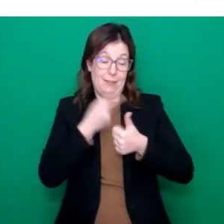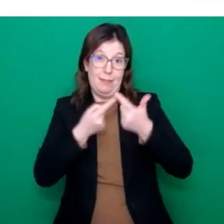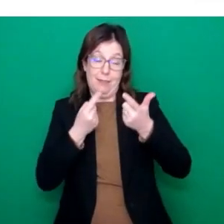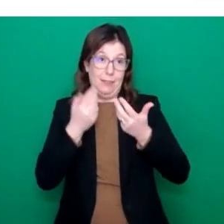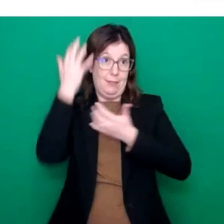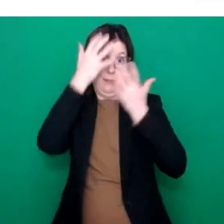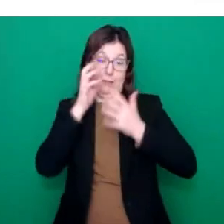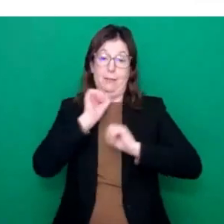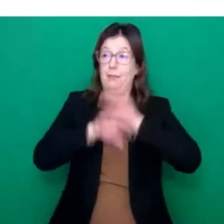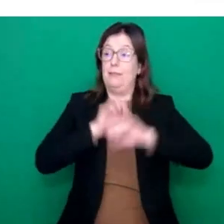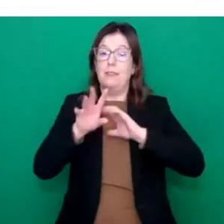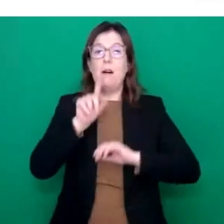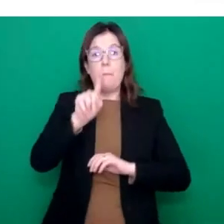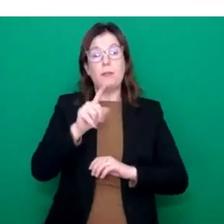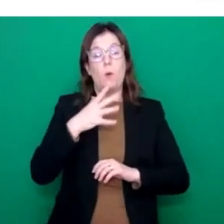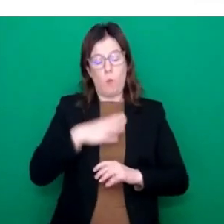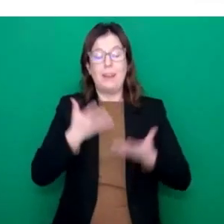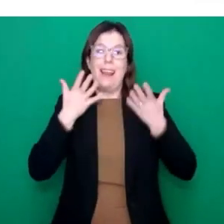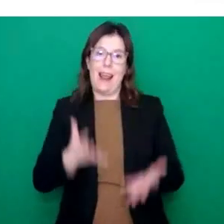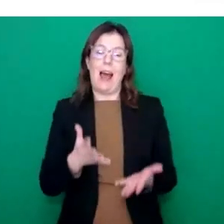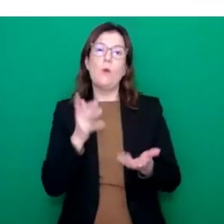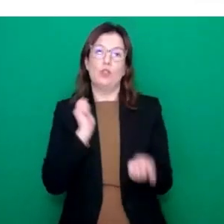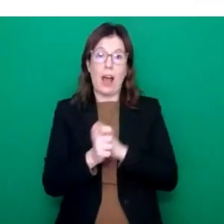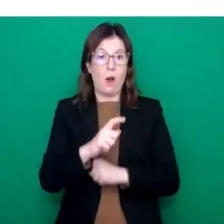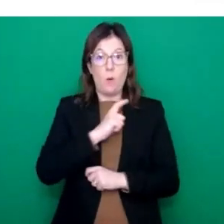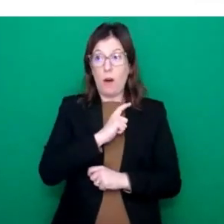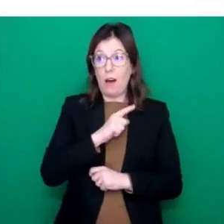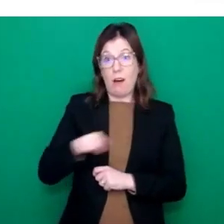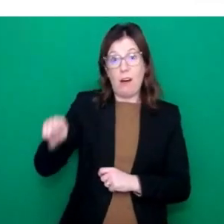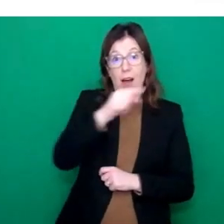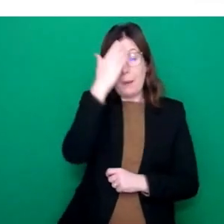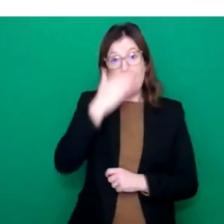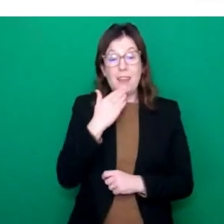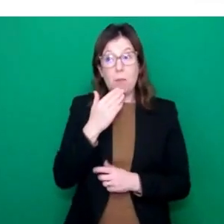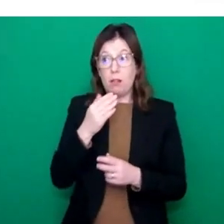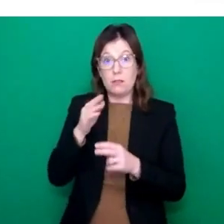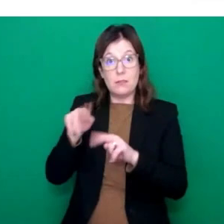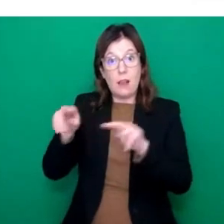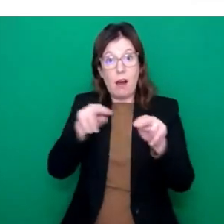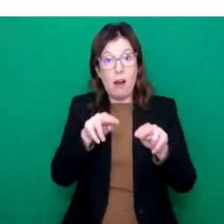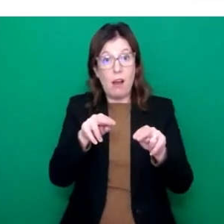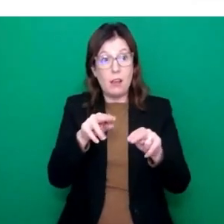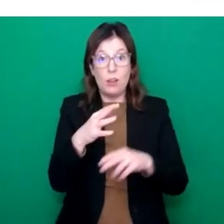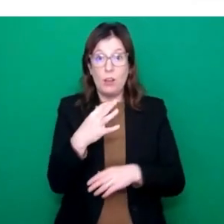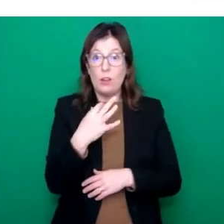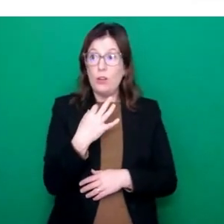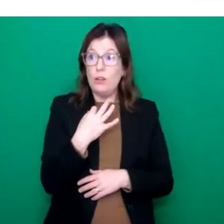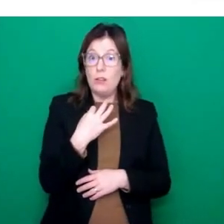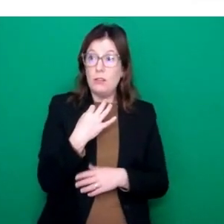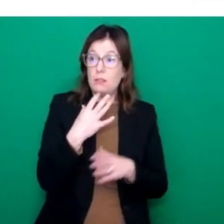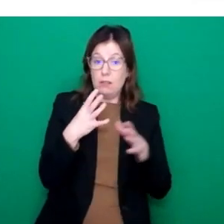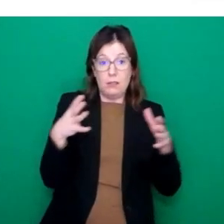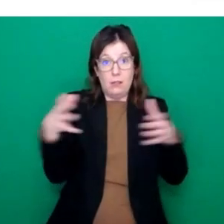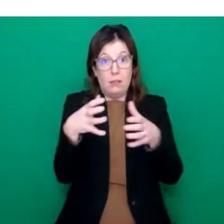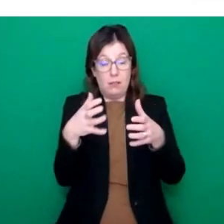need to see the change today because people are dying and people are overrepresented in very severe institutions within